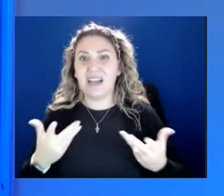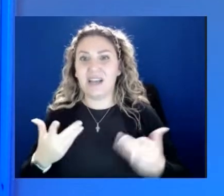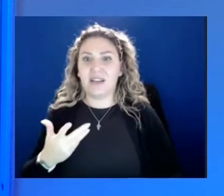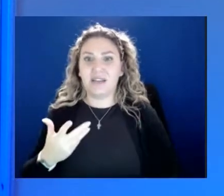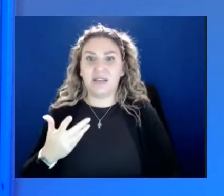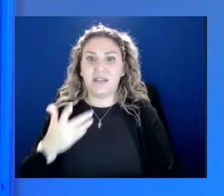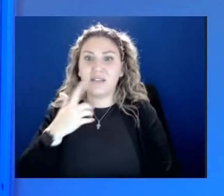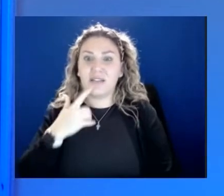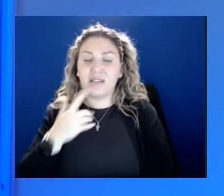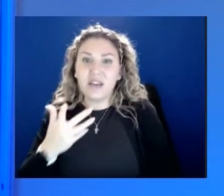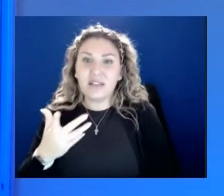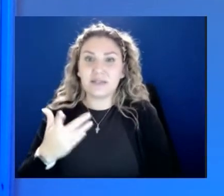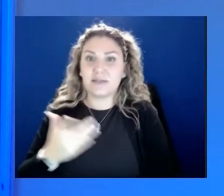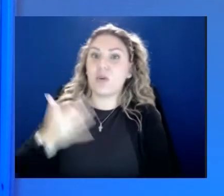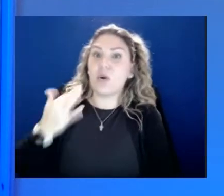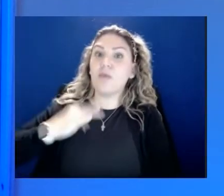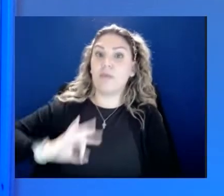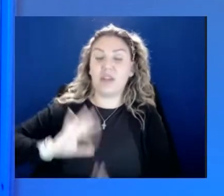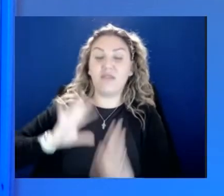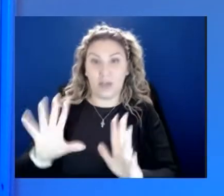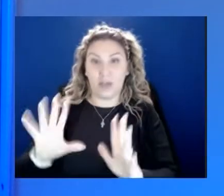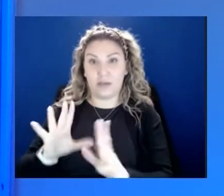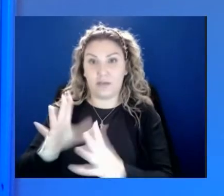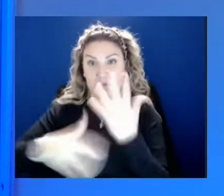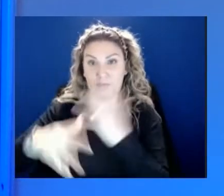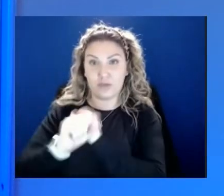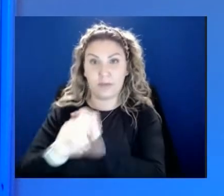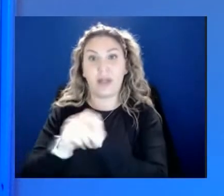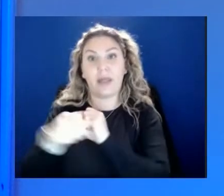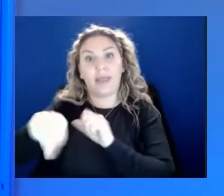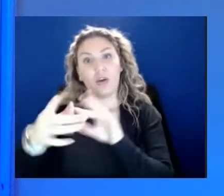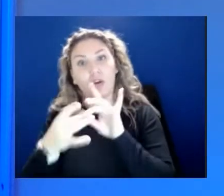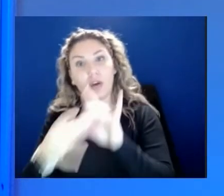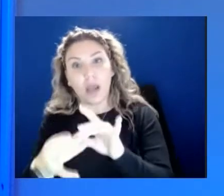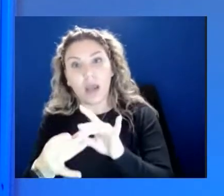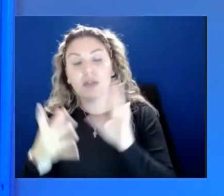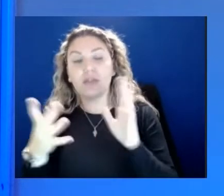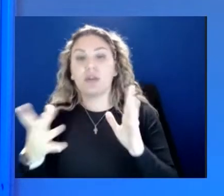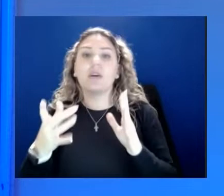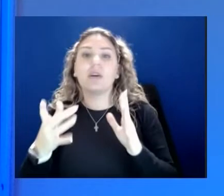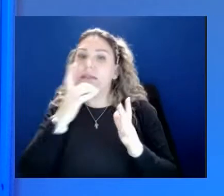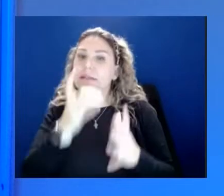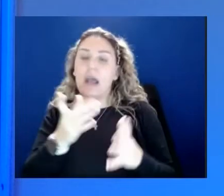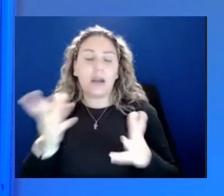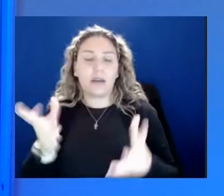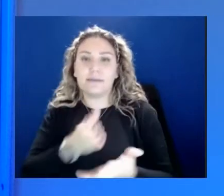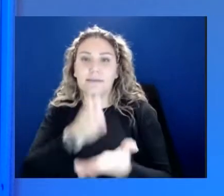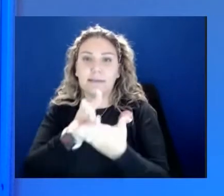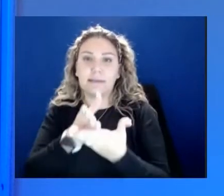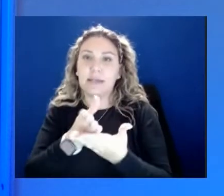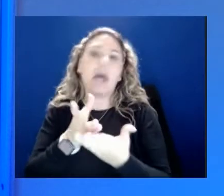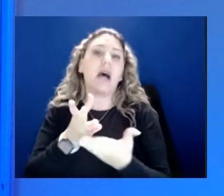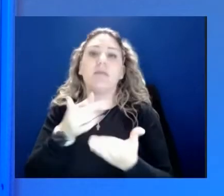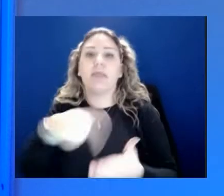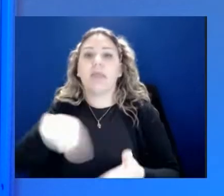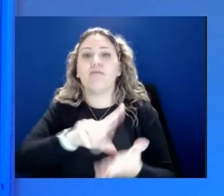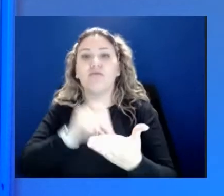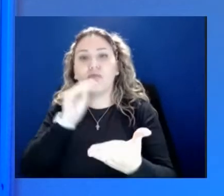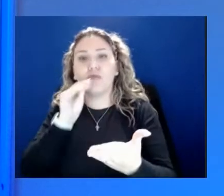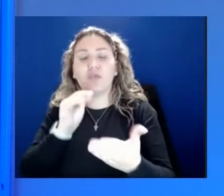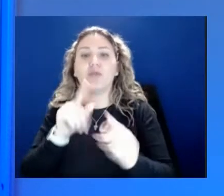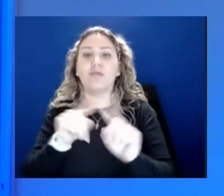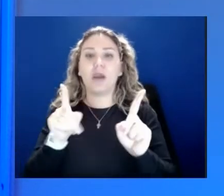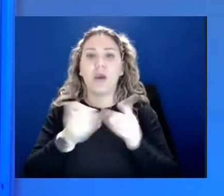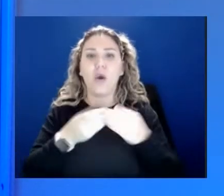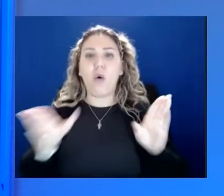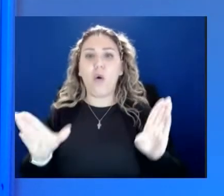So having a conversation with our kiddos is not going to plant that seed. So just all the more reason we've got to have that open dialogue with our